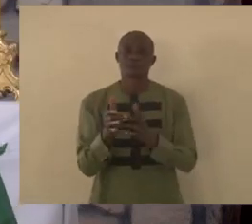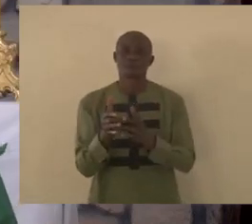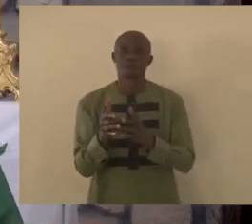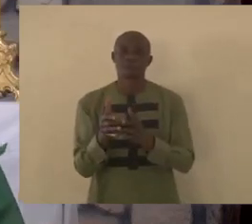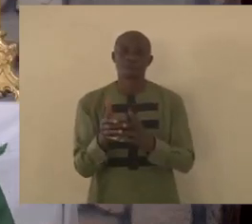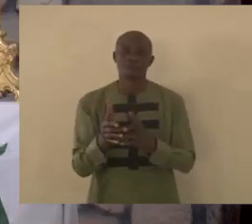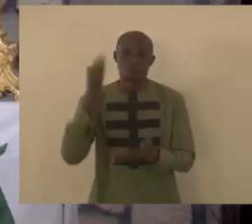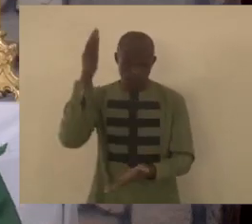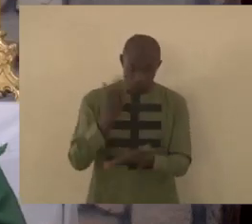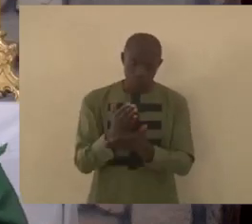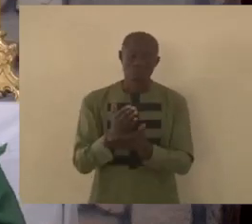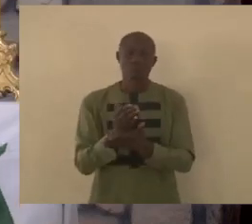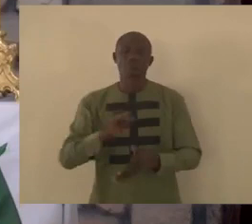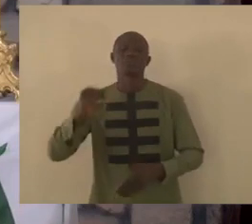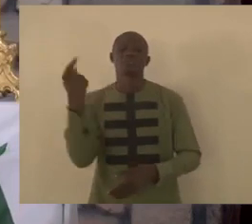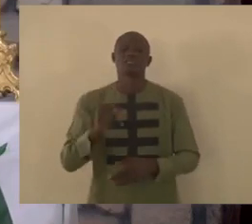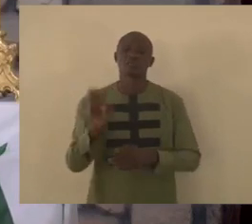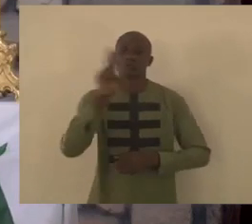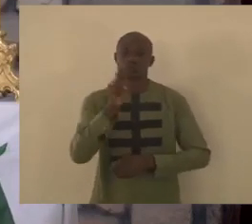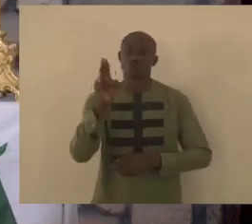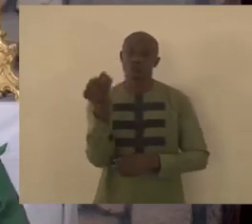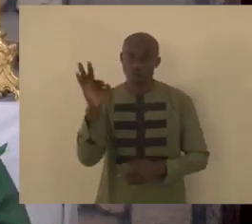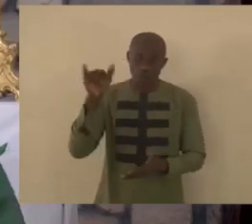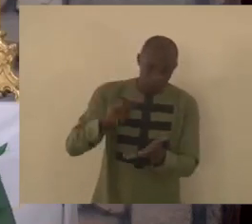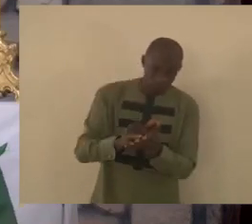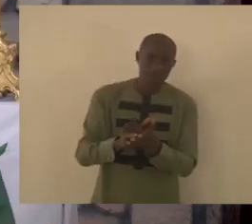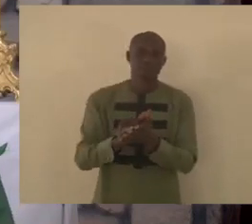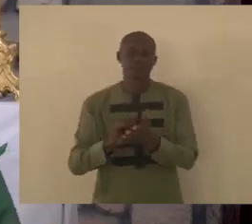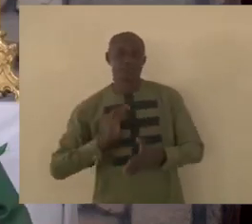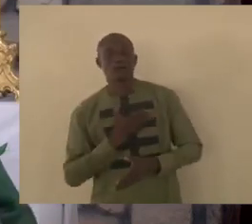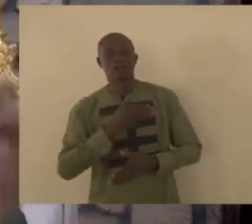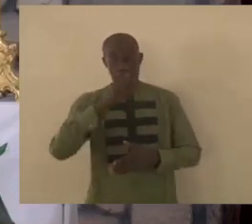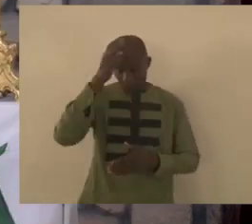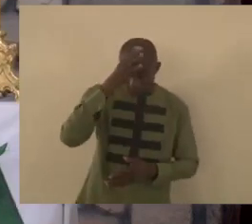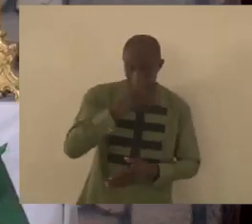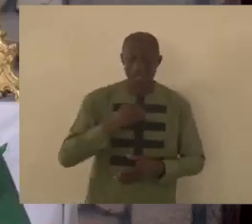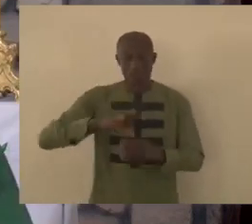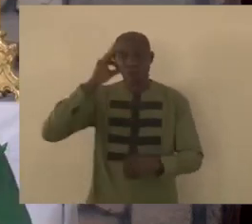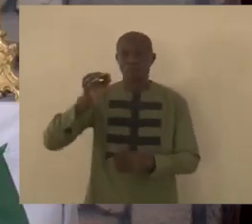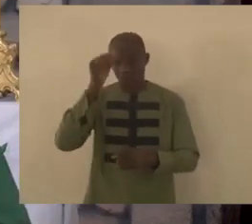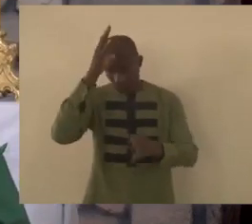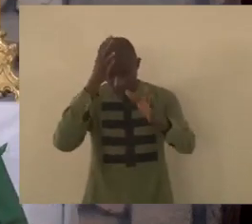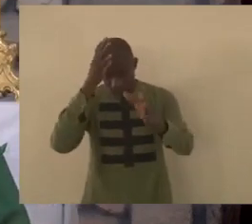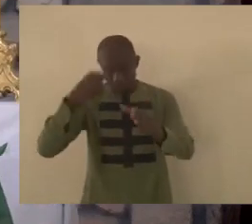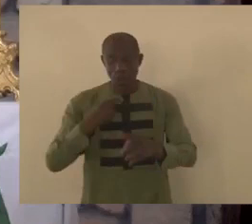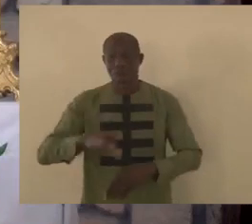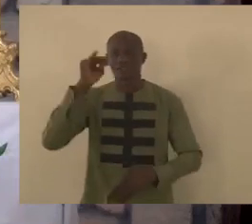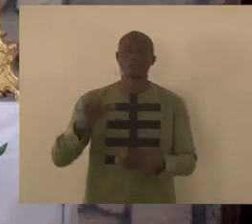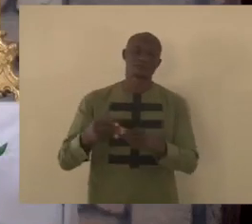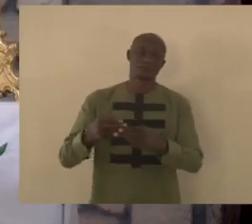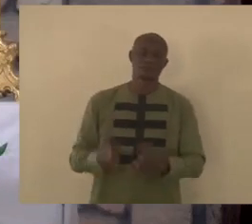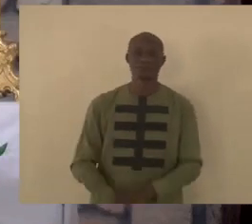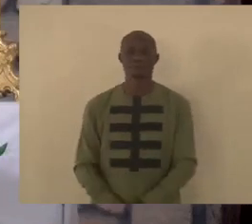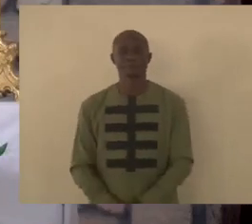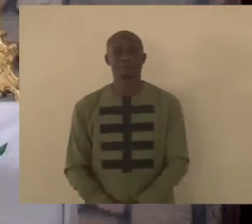Jesus prohibiting the use of that title for our father or for our spiritual fathers? We're going to find out very